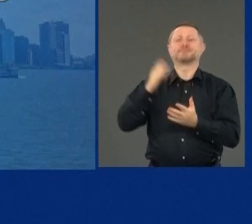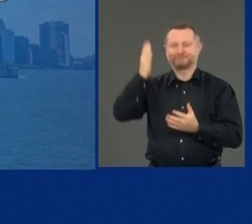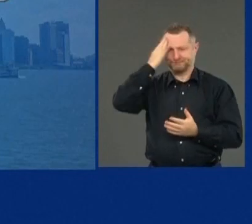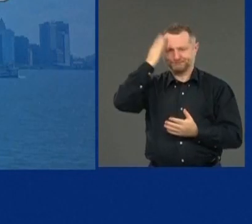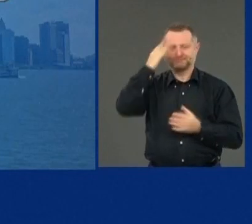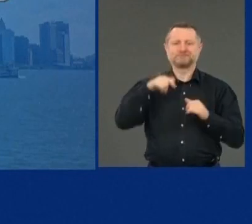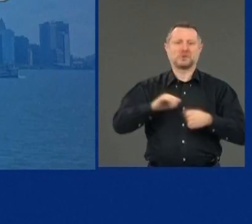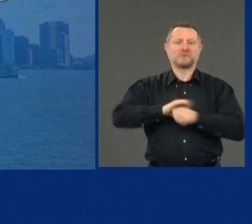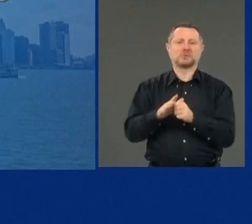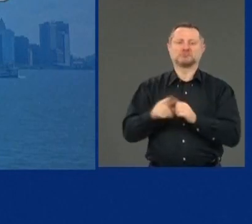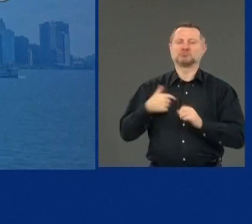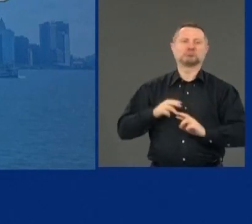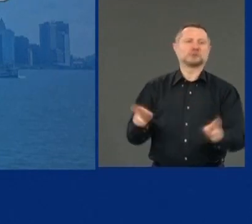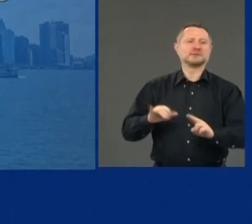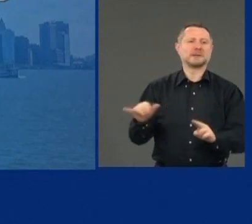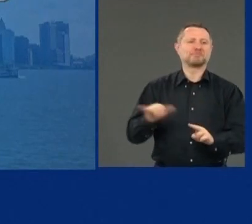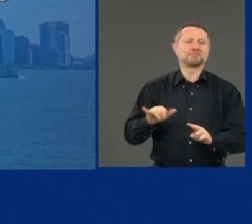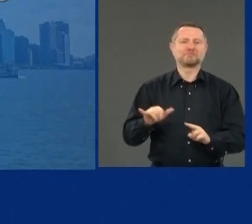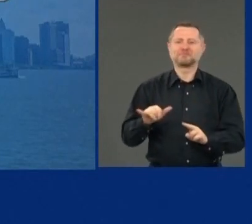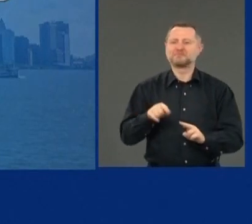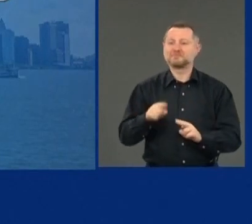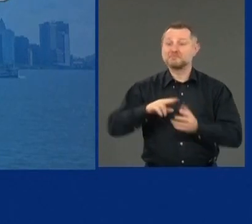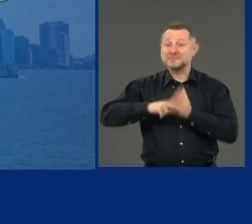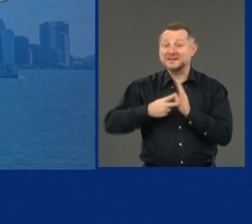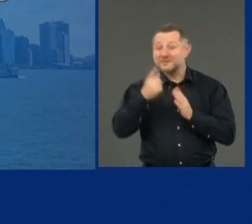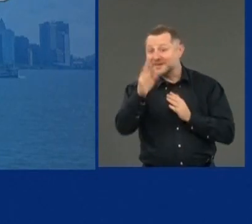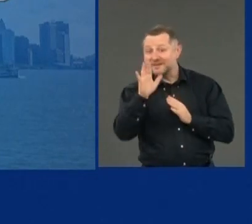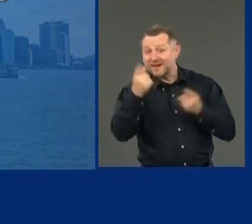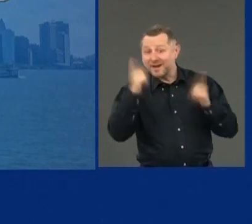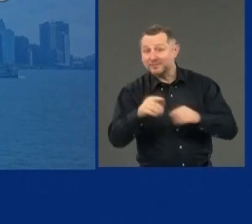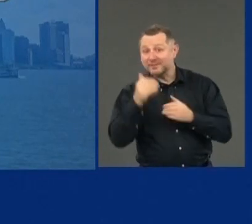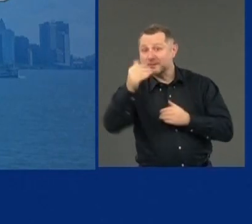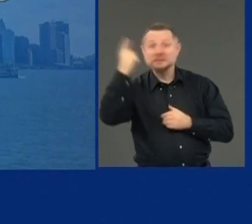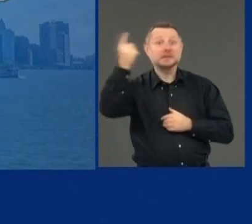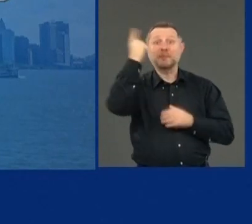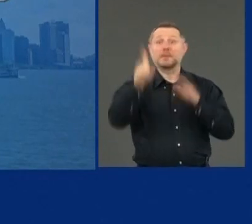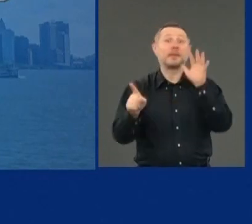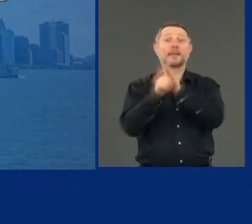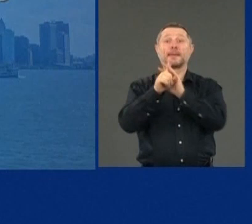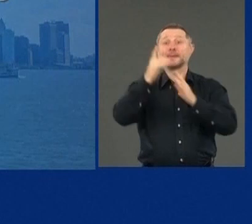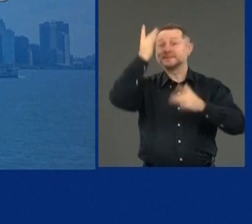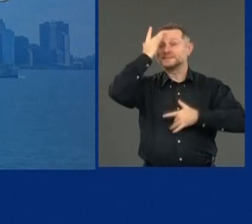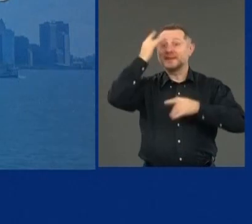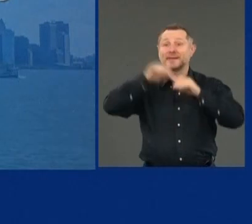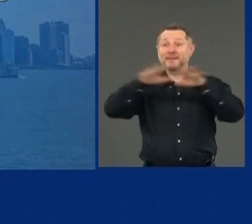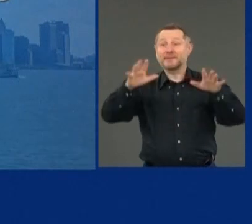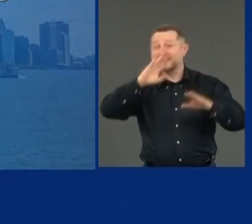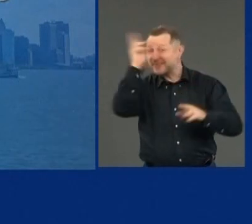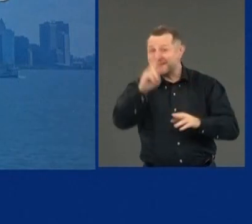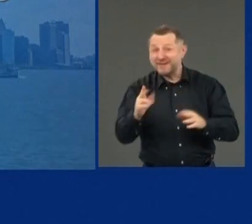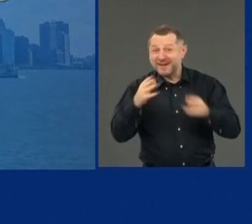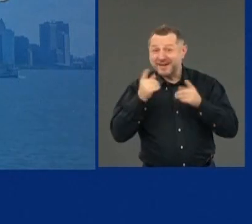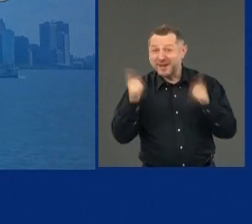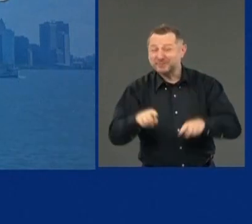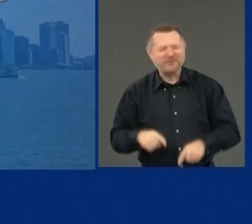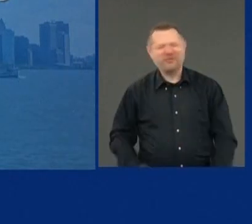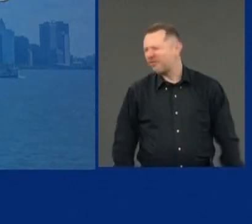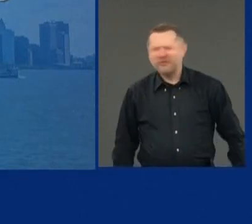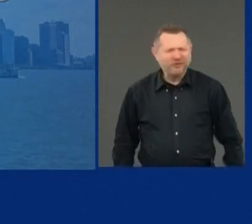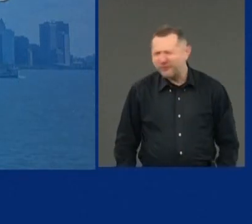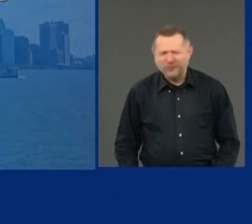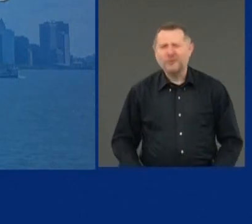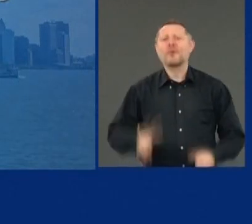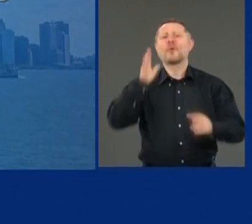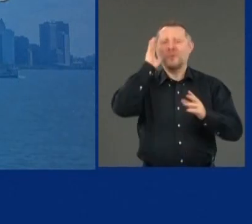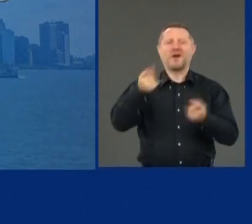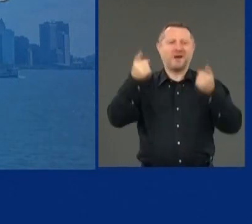really think? This is the last time we're going to have a public health emergency? Does anyone really believe this is the last time?